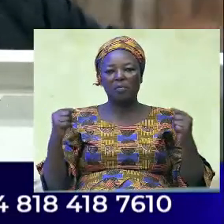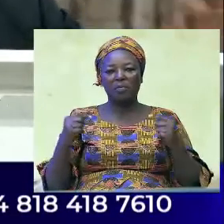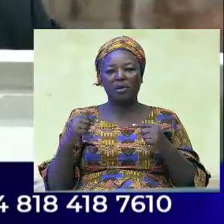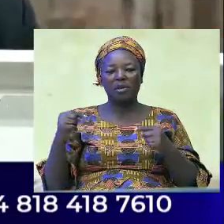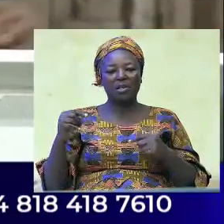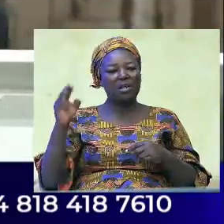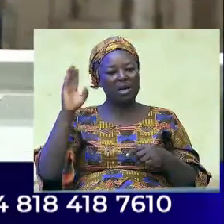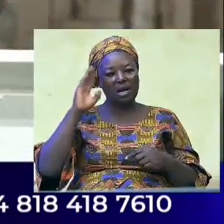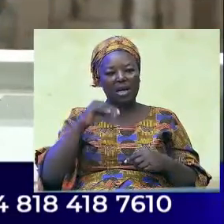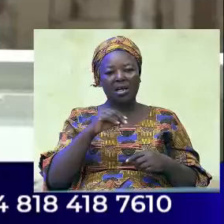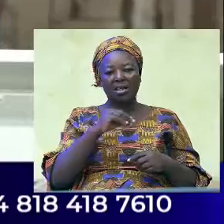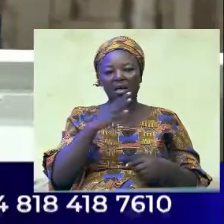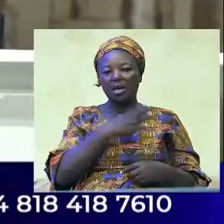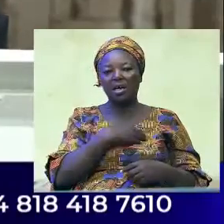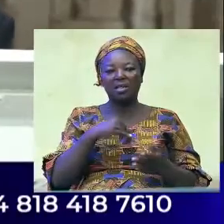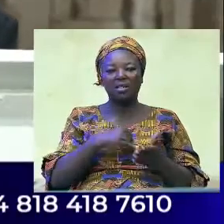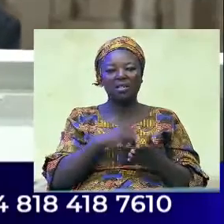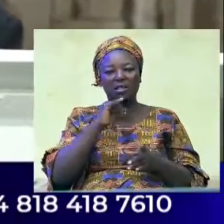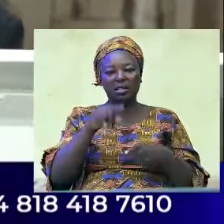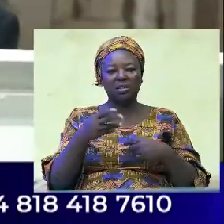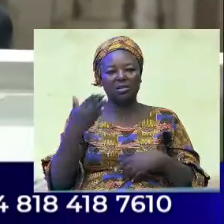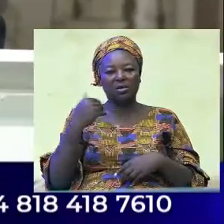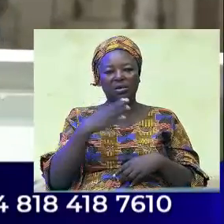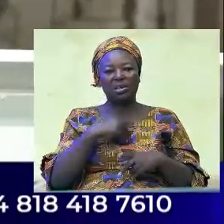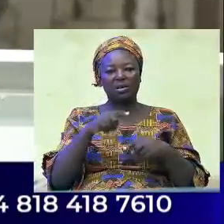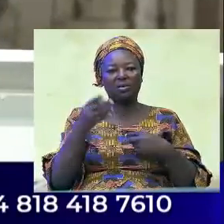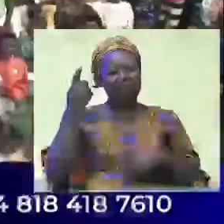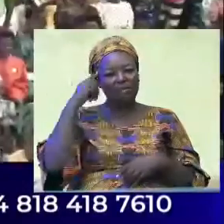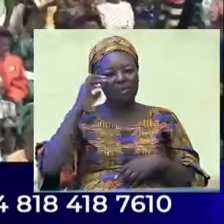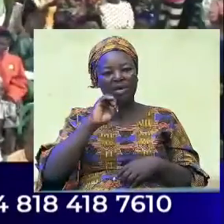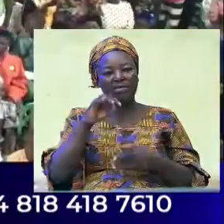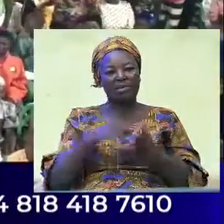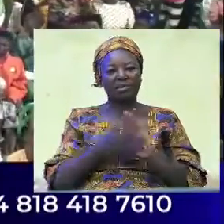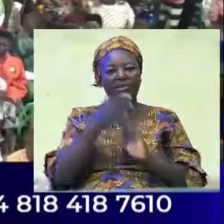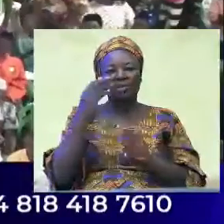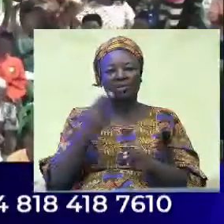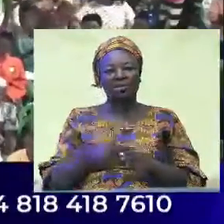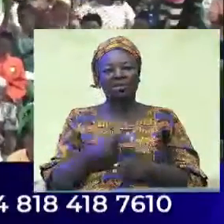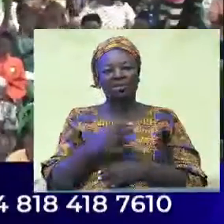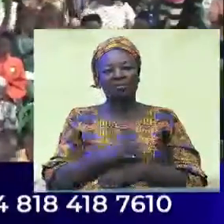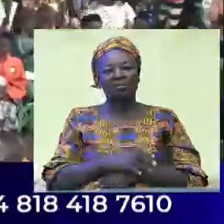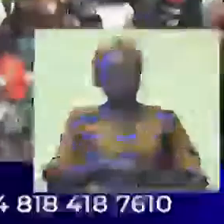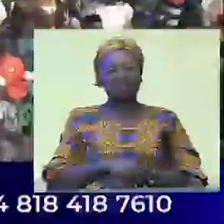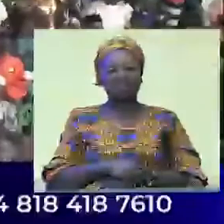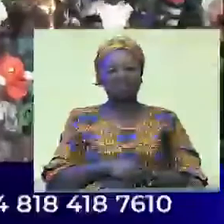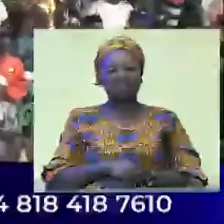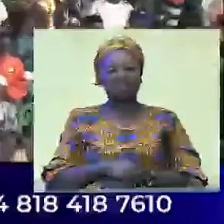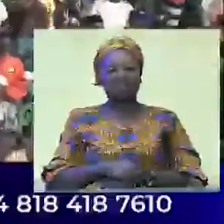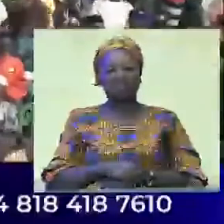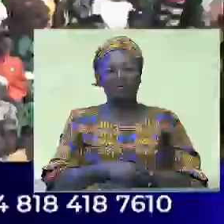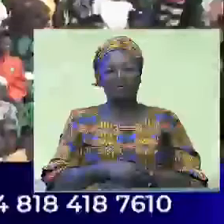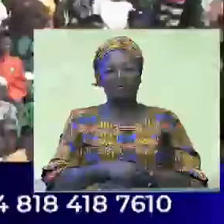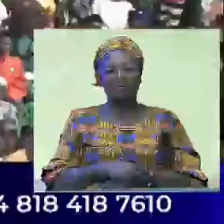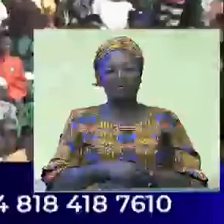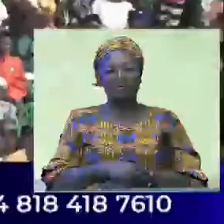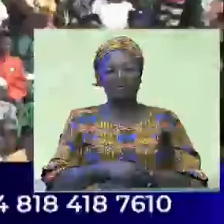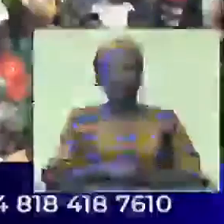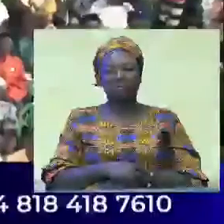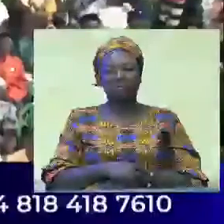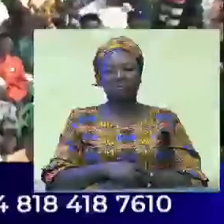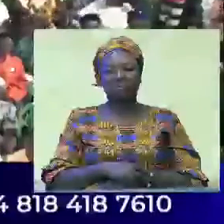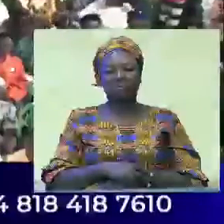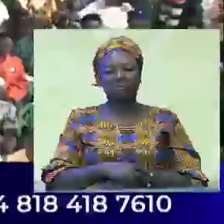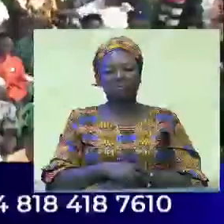No more pain, and it's gone and gone forever. God bless you. Go enjoy your miracle. The